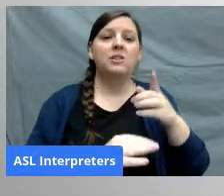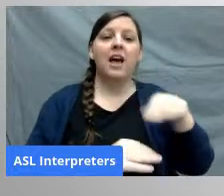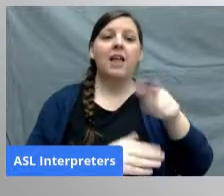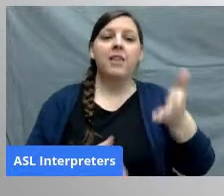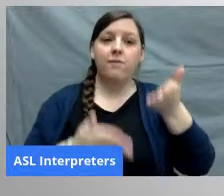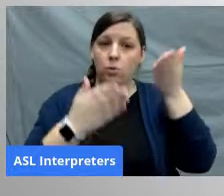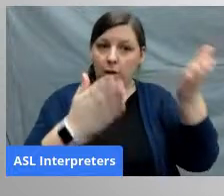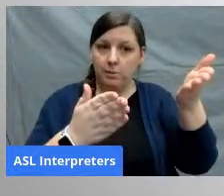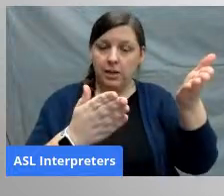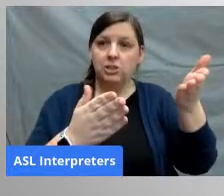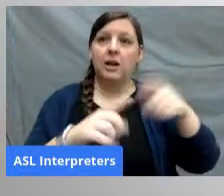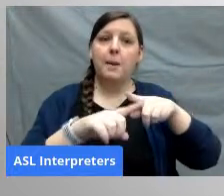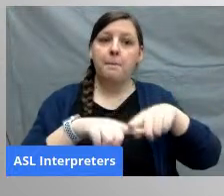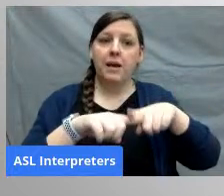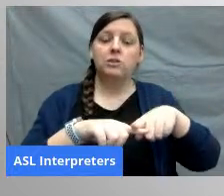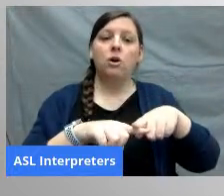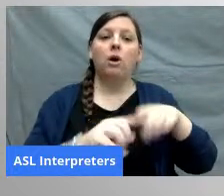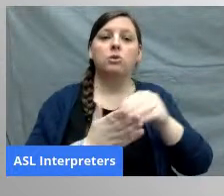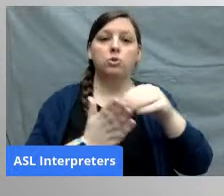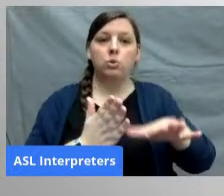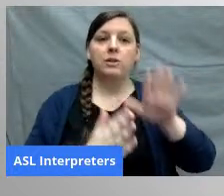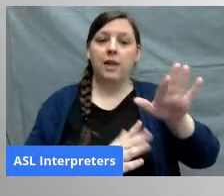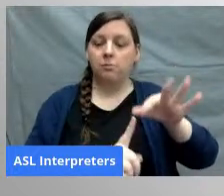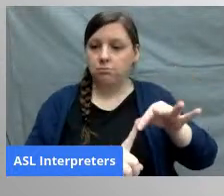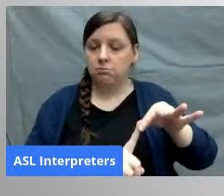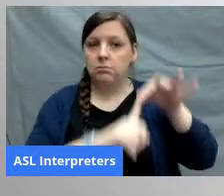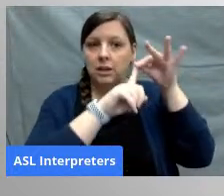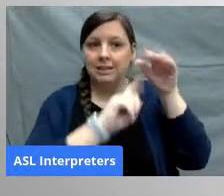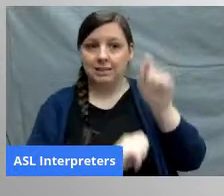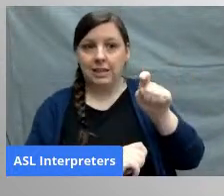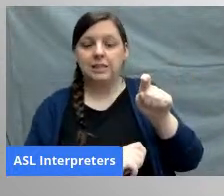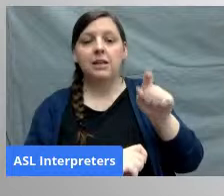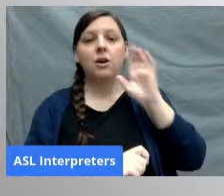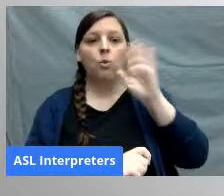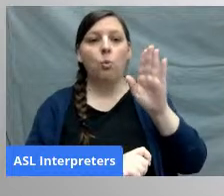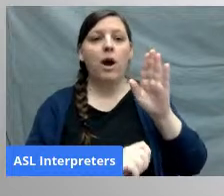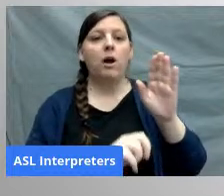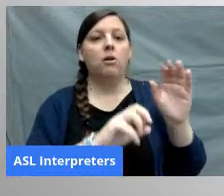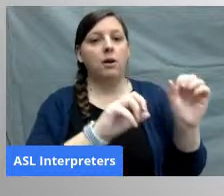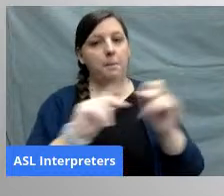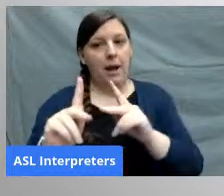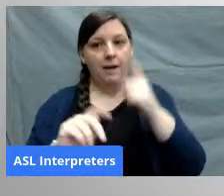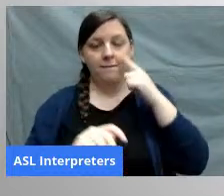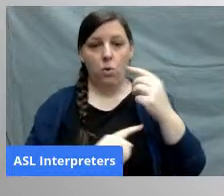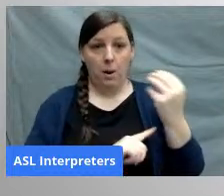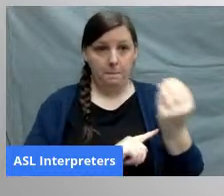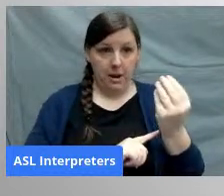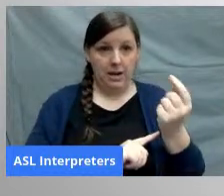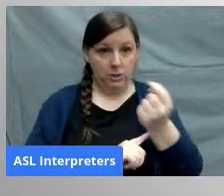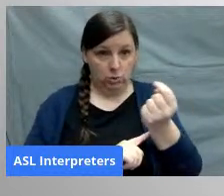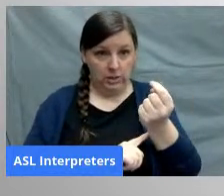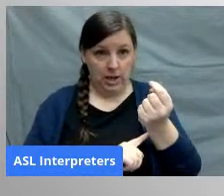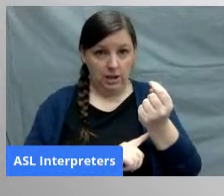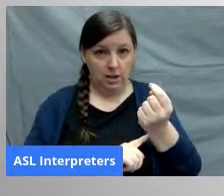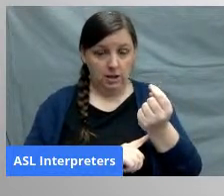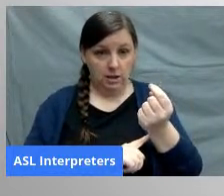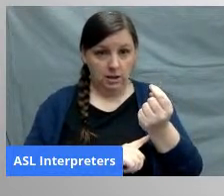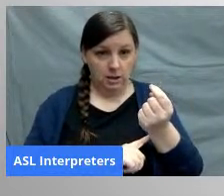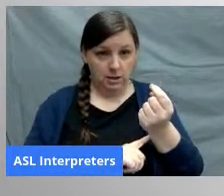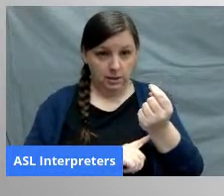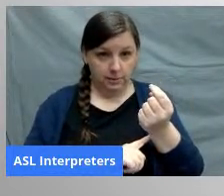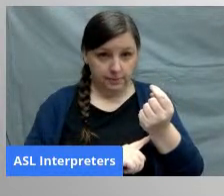on students' exceptionality, they will return for Monday, Tuesday, or they will return for Monday,